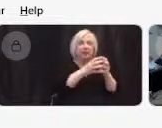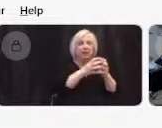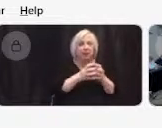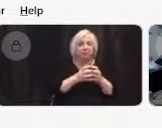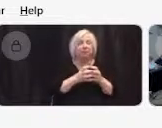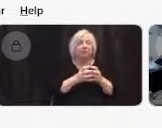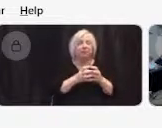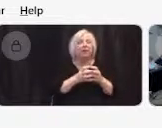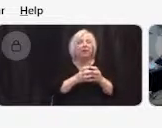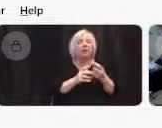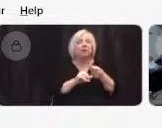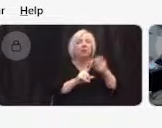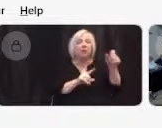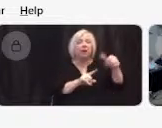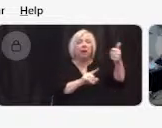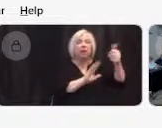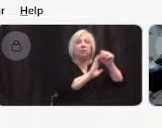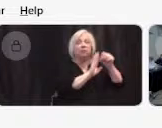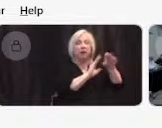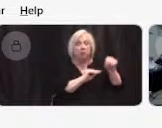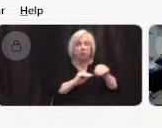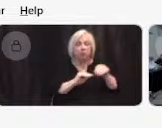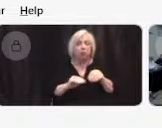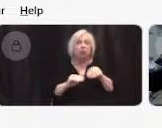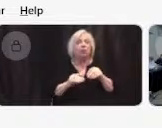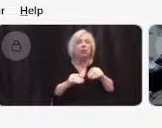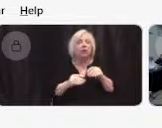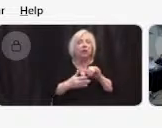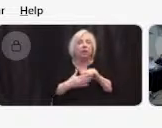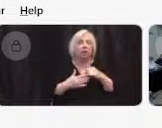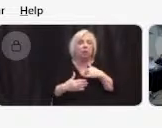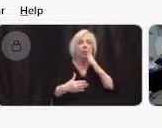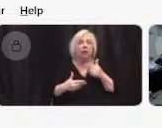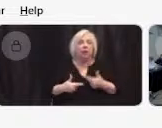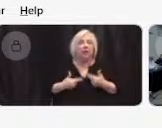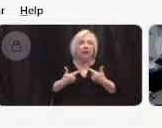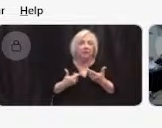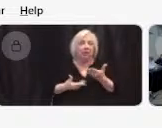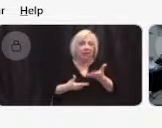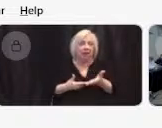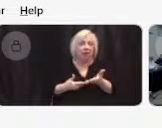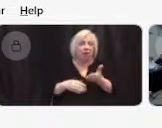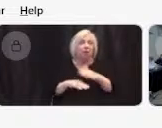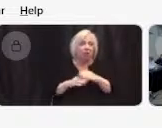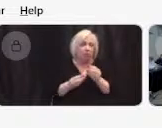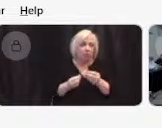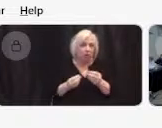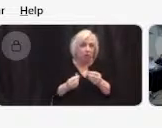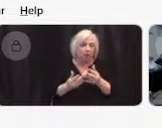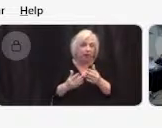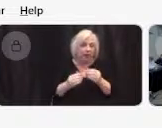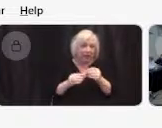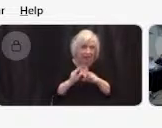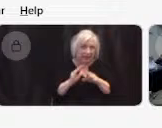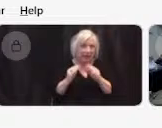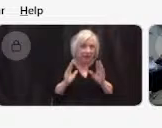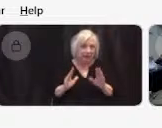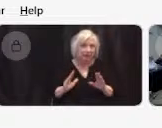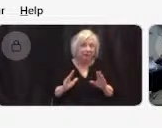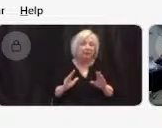in from another state with the idea that we would live on site and